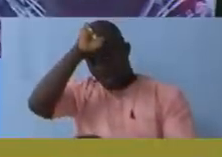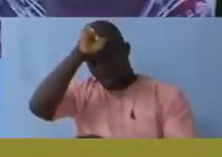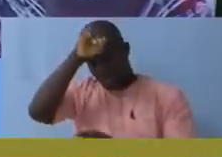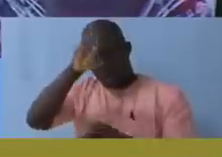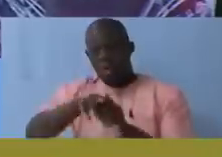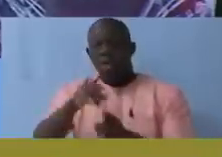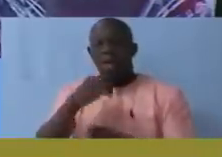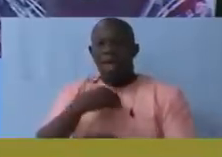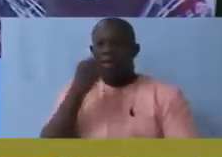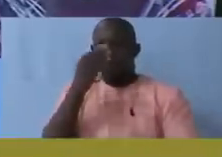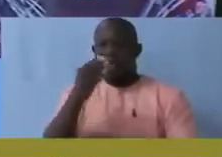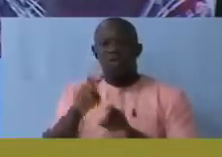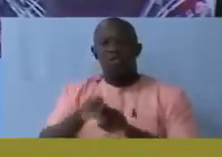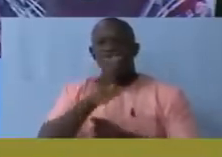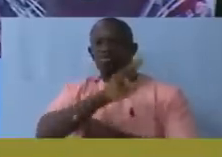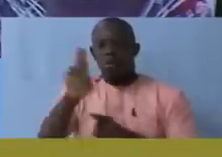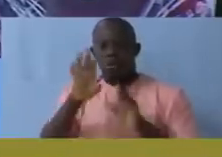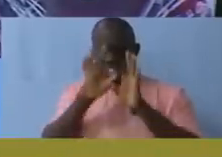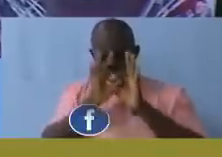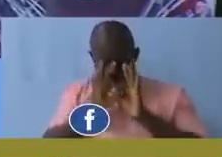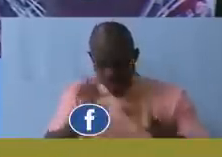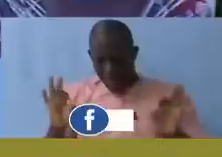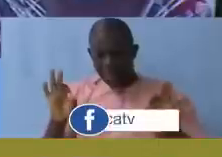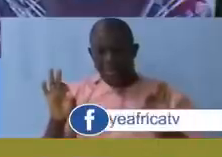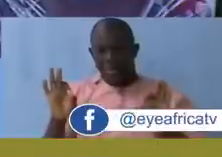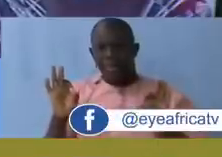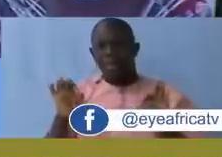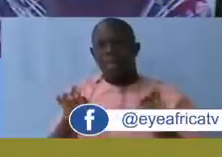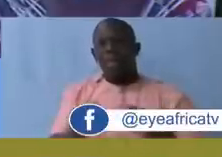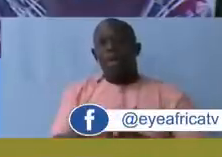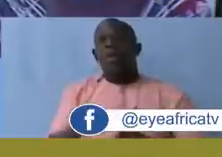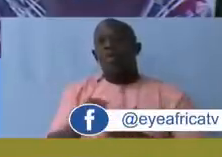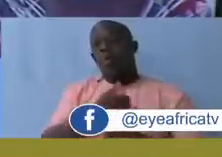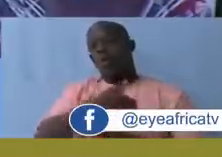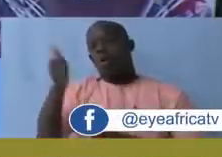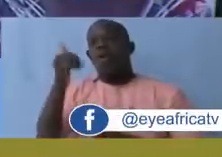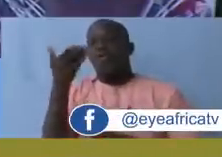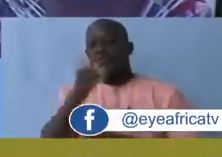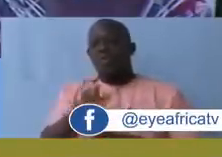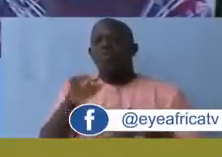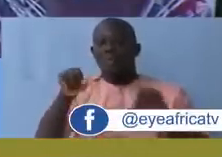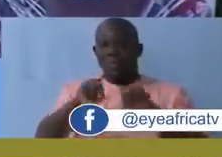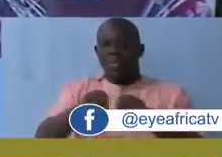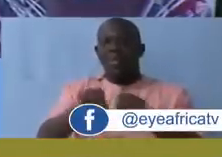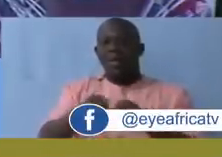I said they were not as attractive as the one from Senegal.